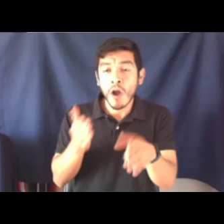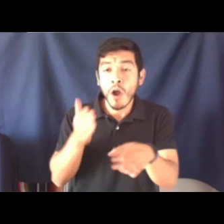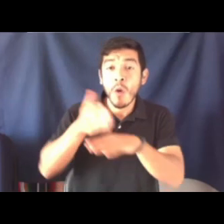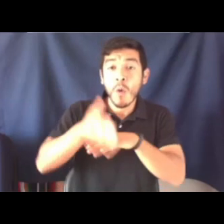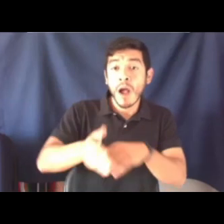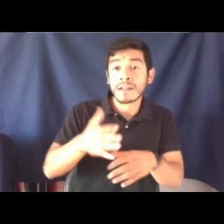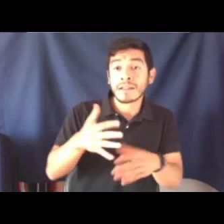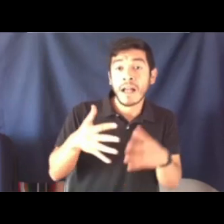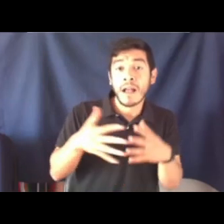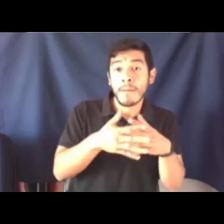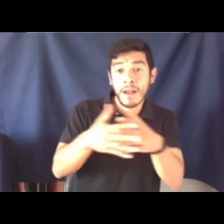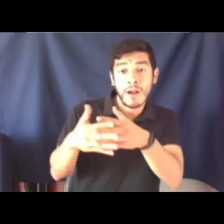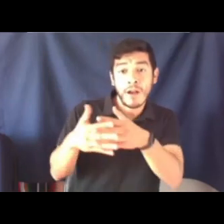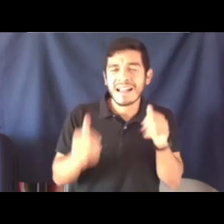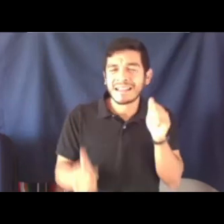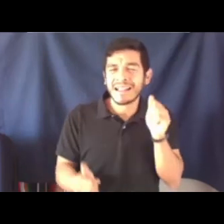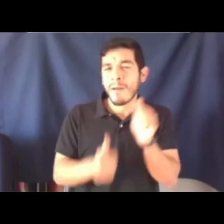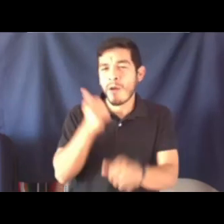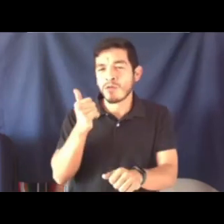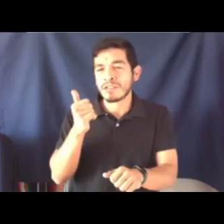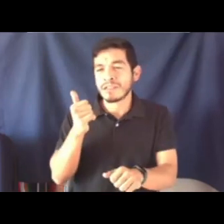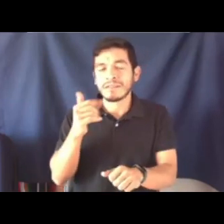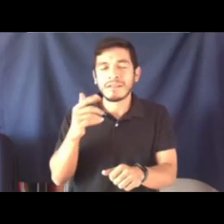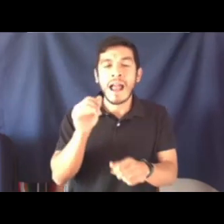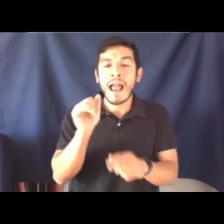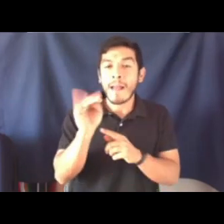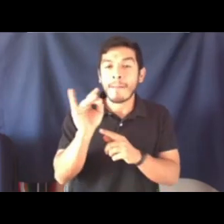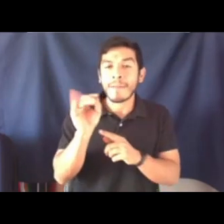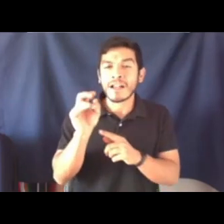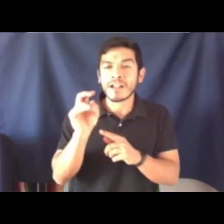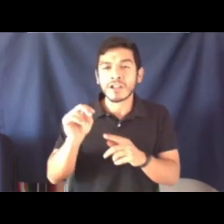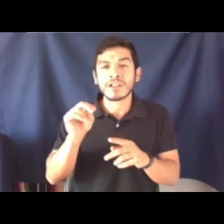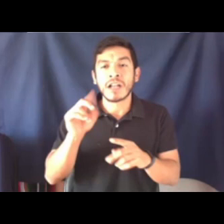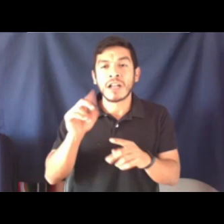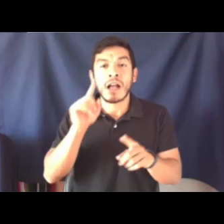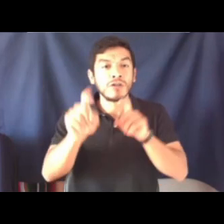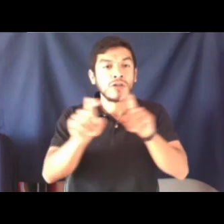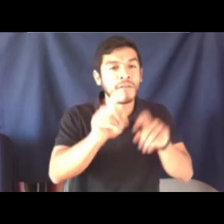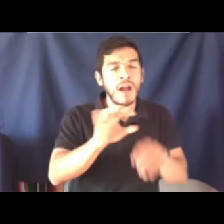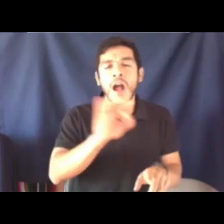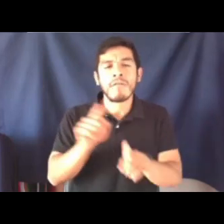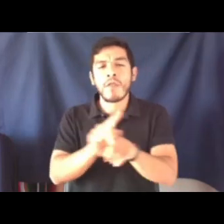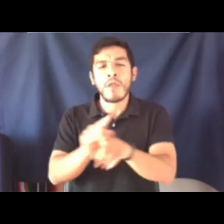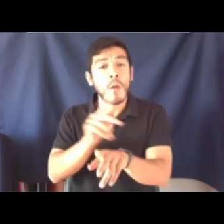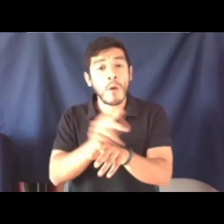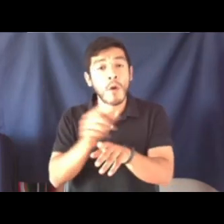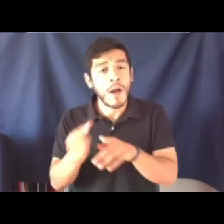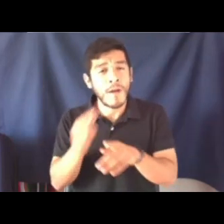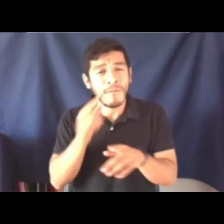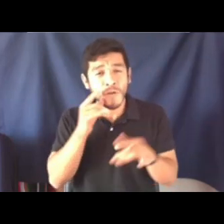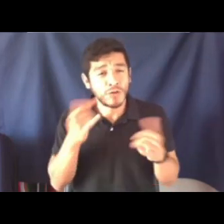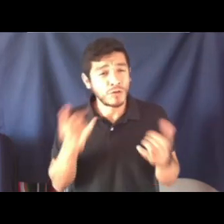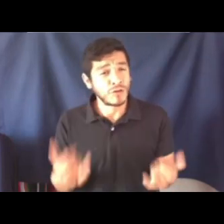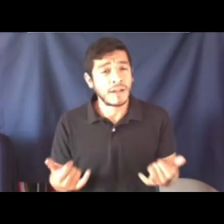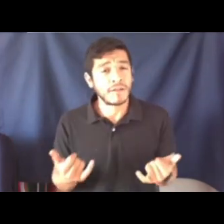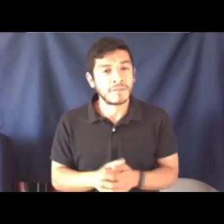the most ambitious survey of youth mentoring programs to date. And Mentoring Youth with Disabilities, the National Mentoring Resource Center's population